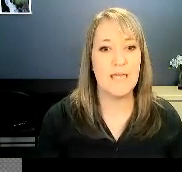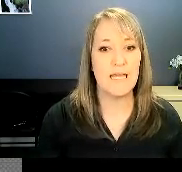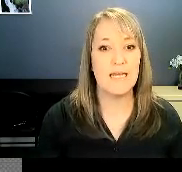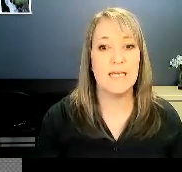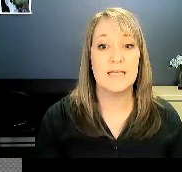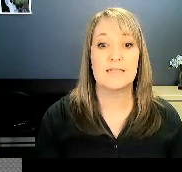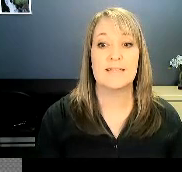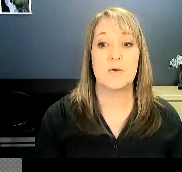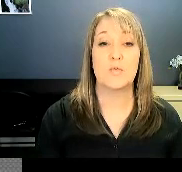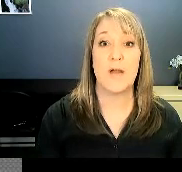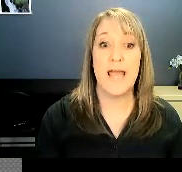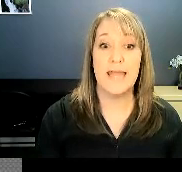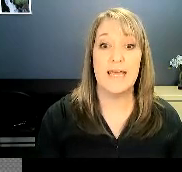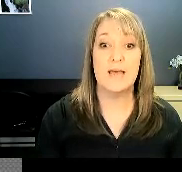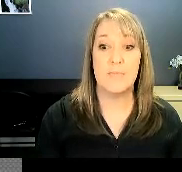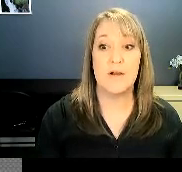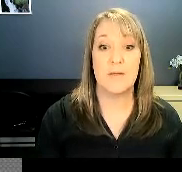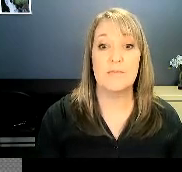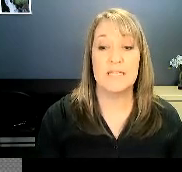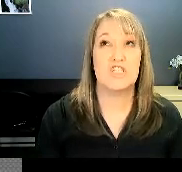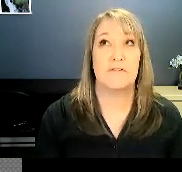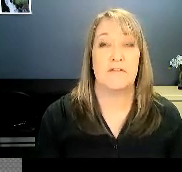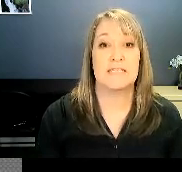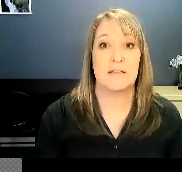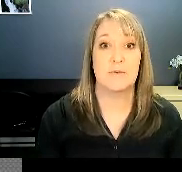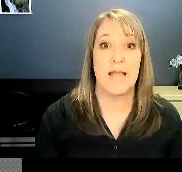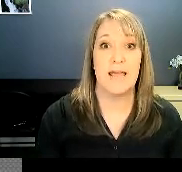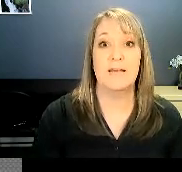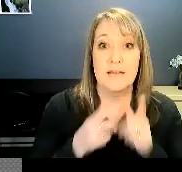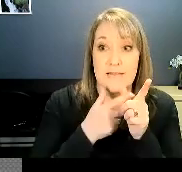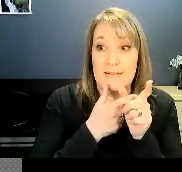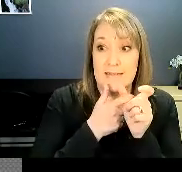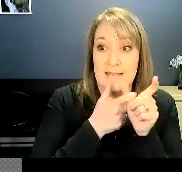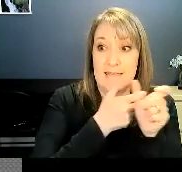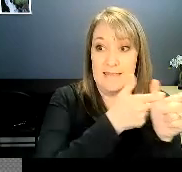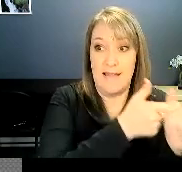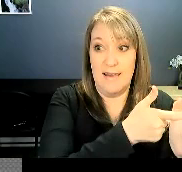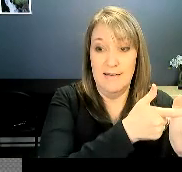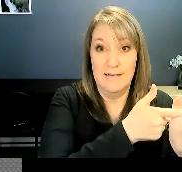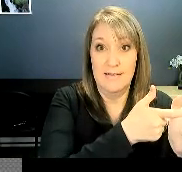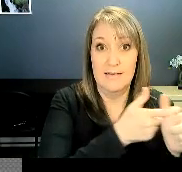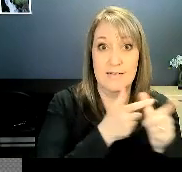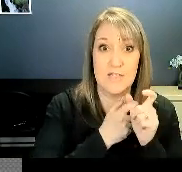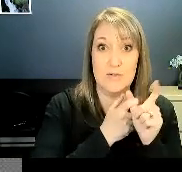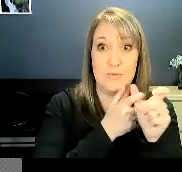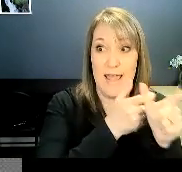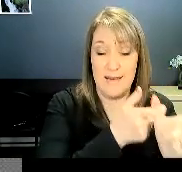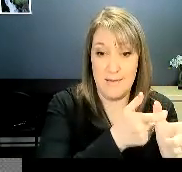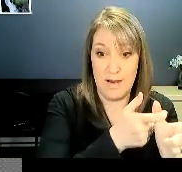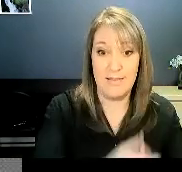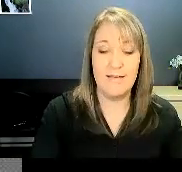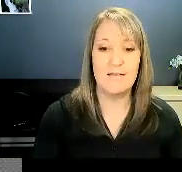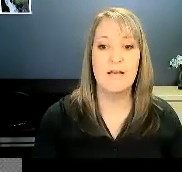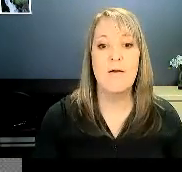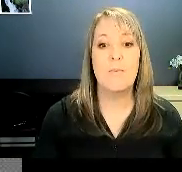We mean Sarah ran a marathon, means she physically ran. That's this sign. She ran